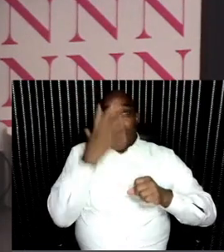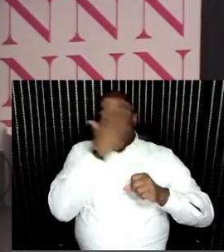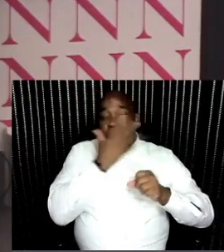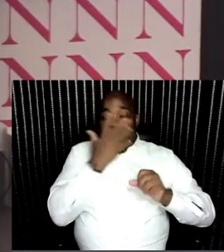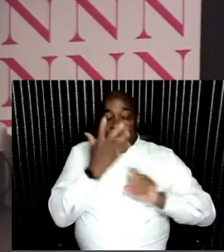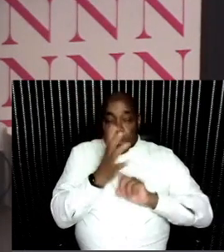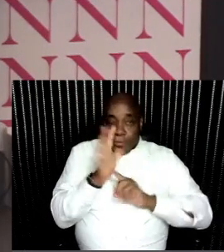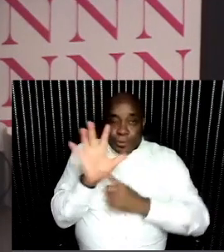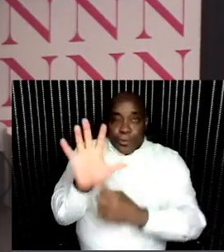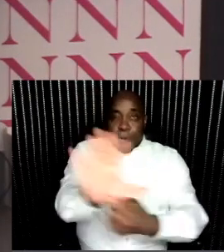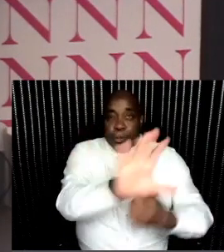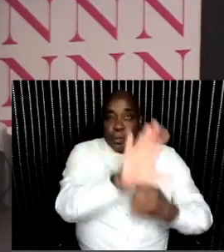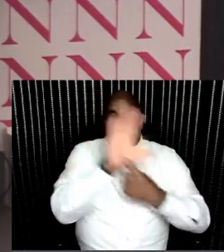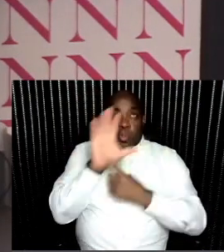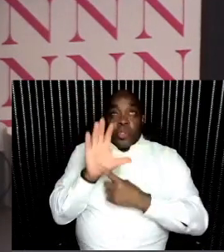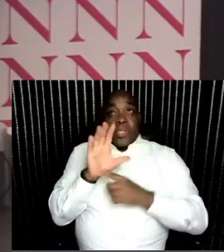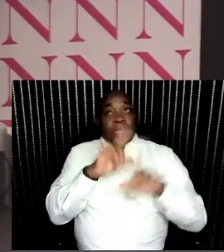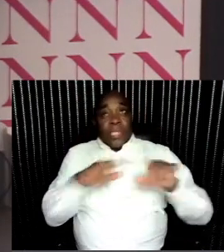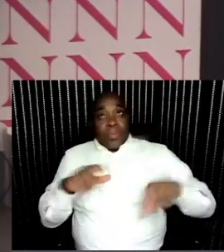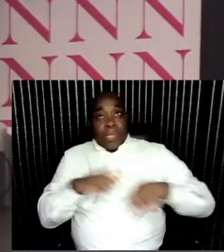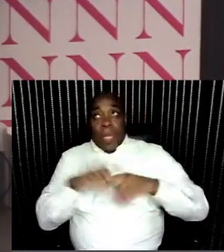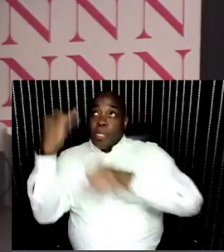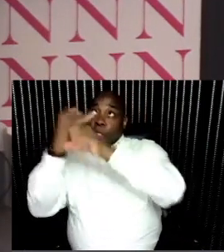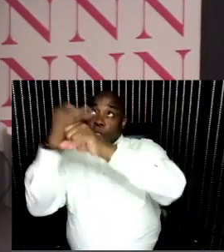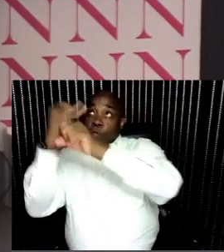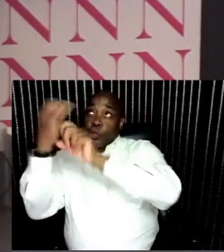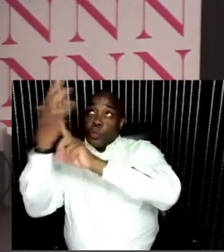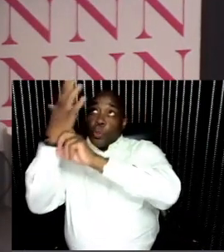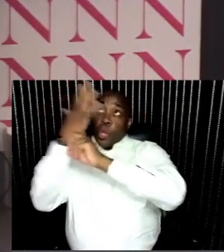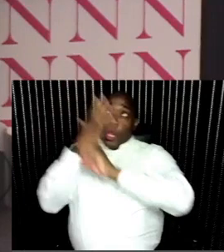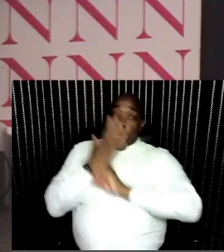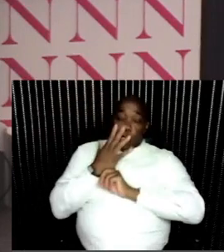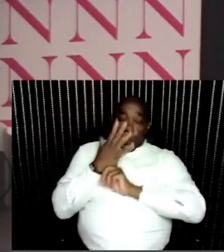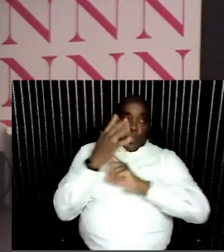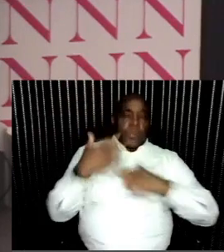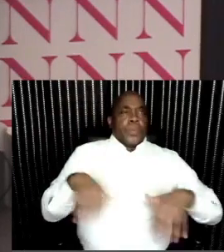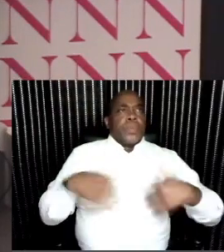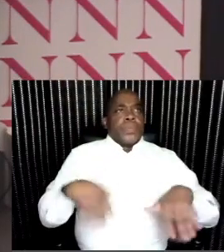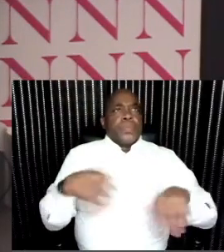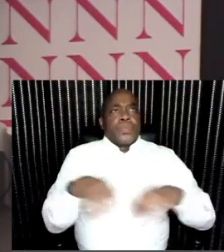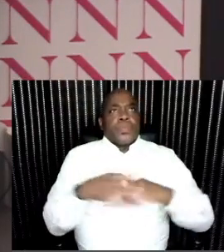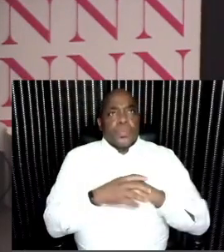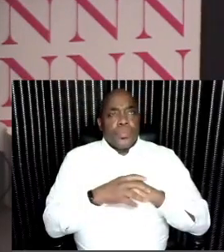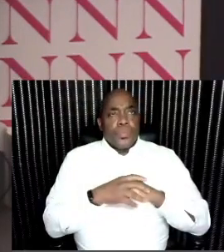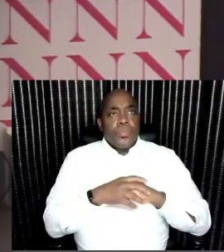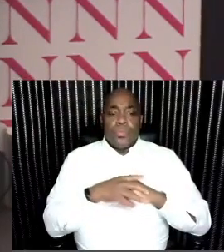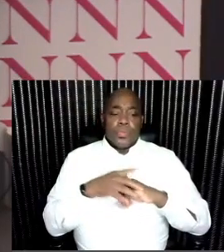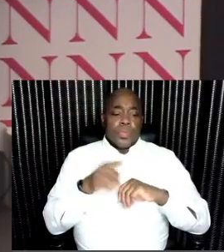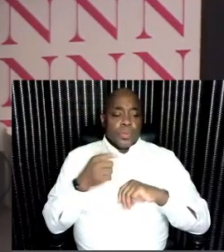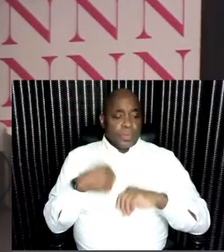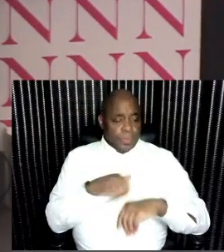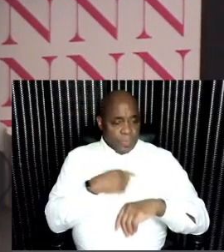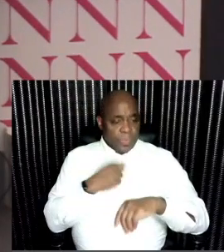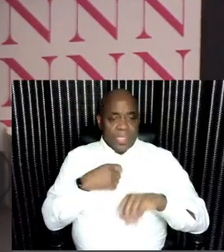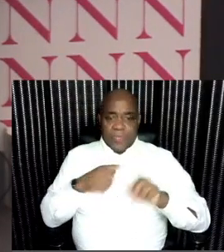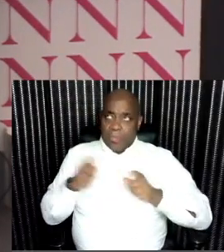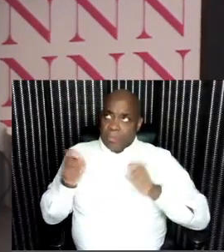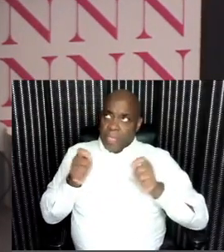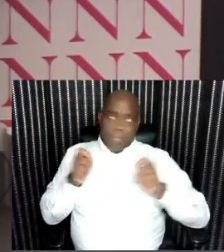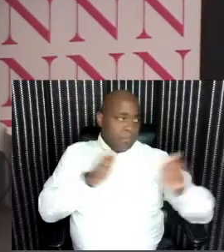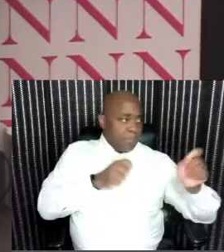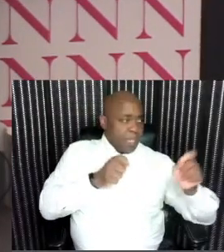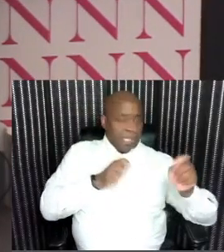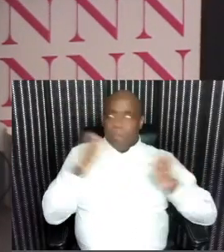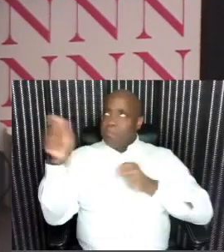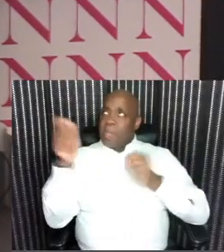this pressure from your institution. So, you know, you kind of have to manage that in between space. Like